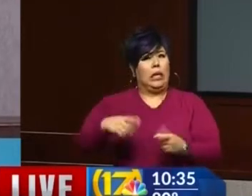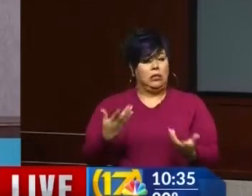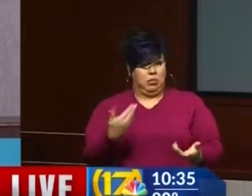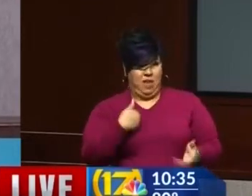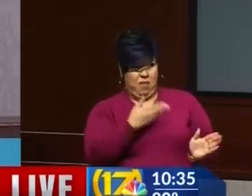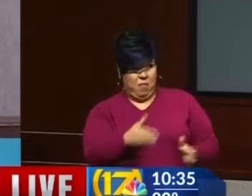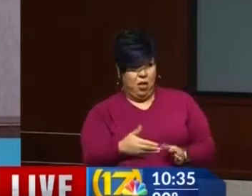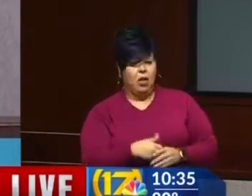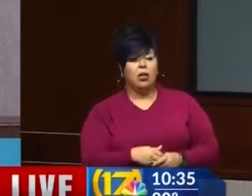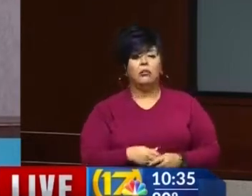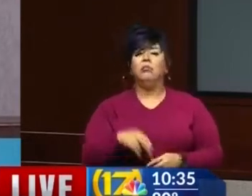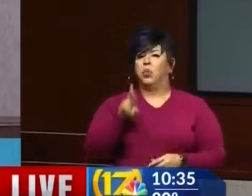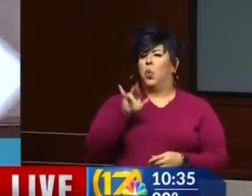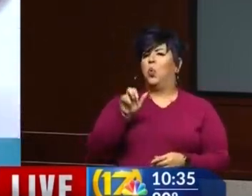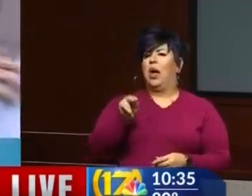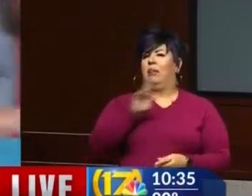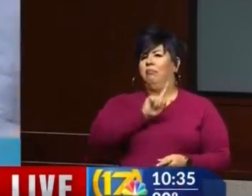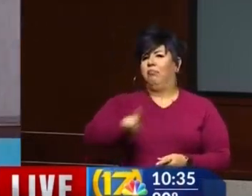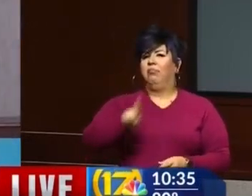We'll have Ryan respond, Rob.